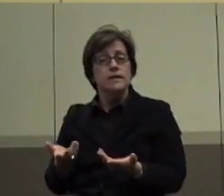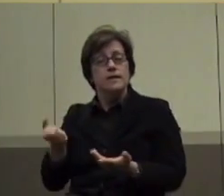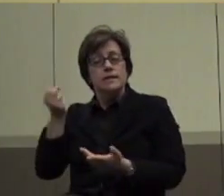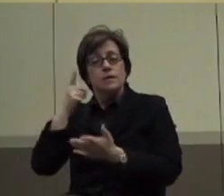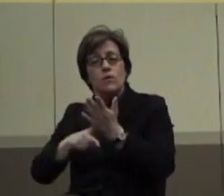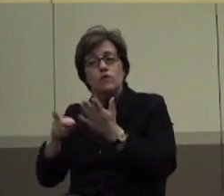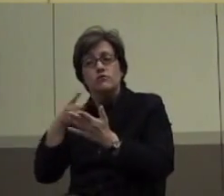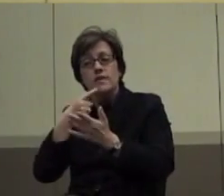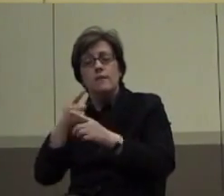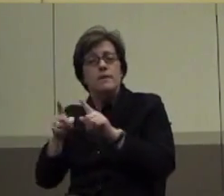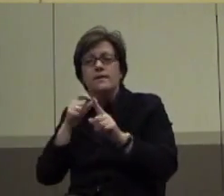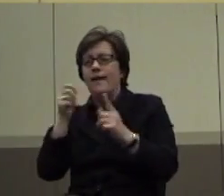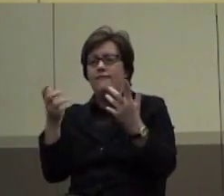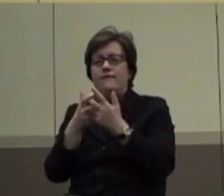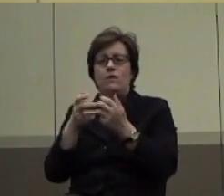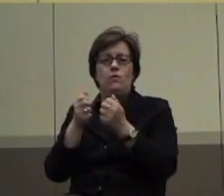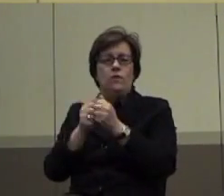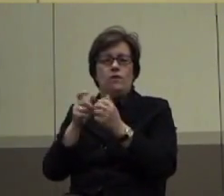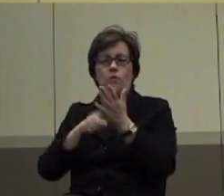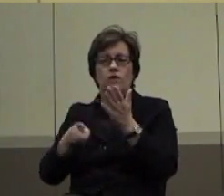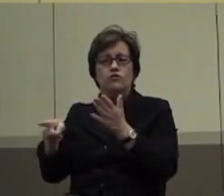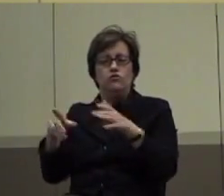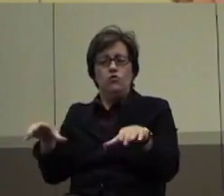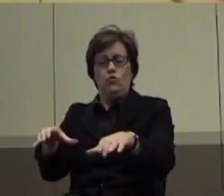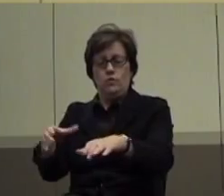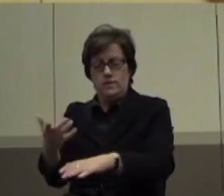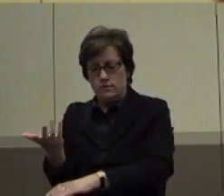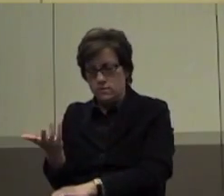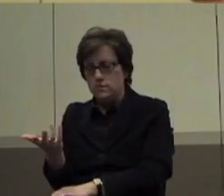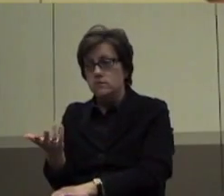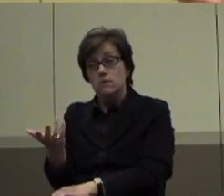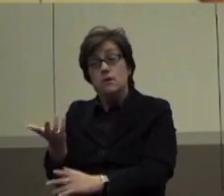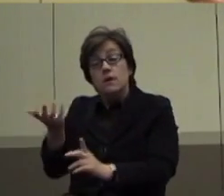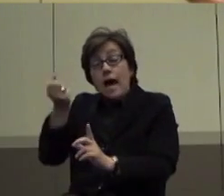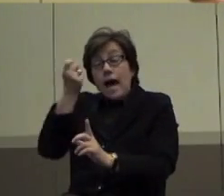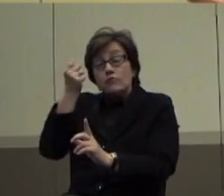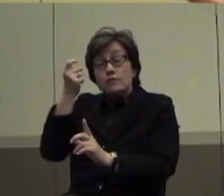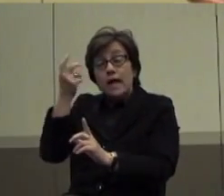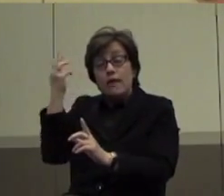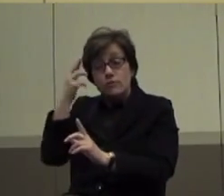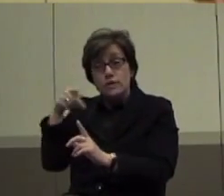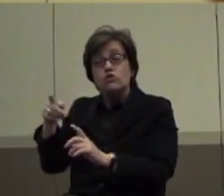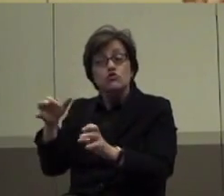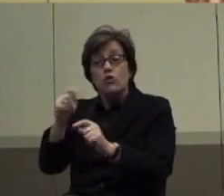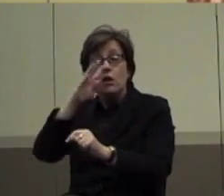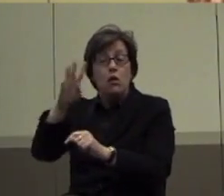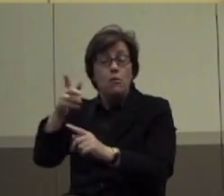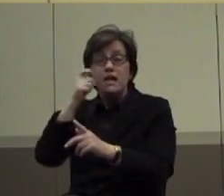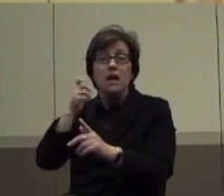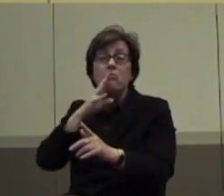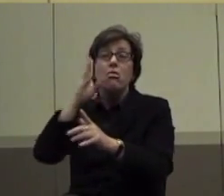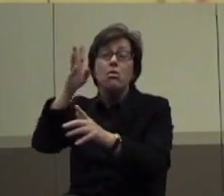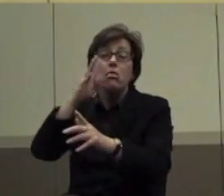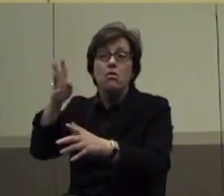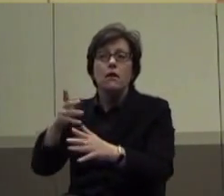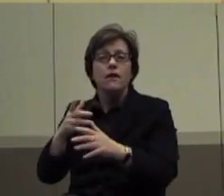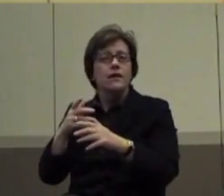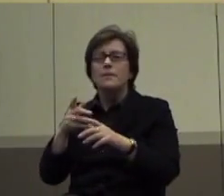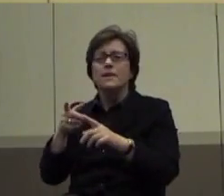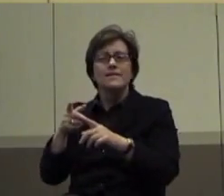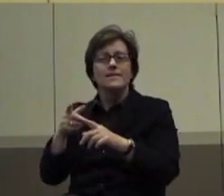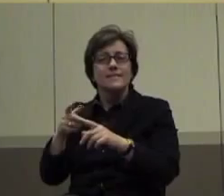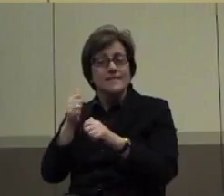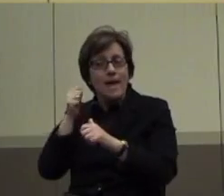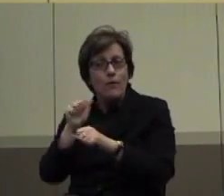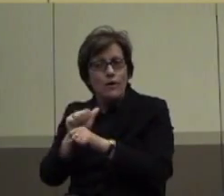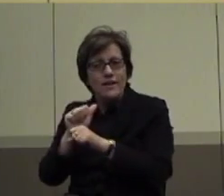fit what you're doing. All right? And I understand why you're doing it. It makes perfect sense. It's just this is not going to